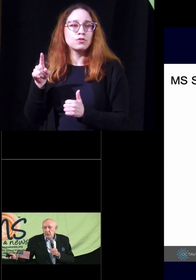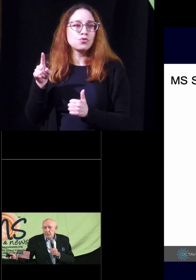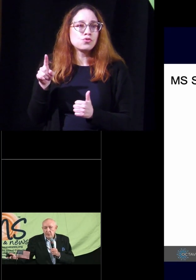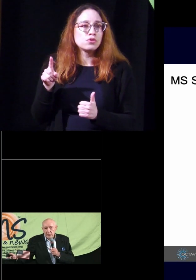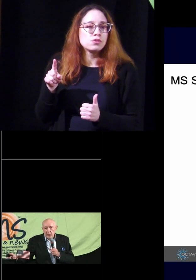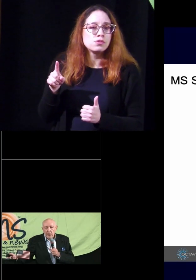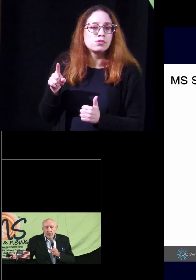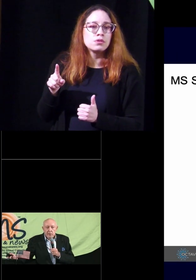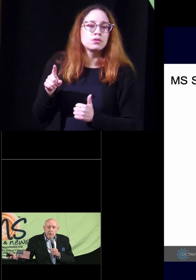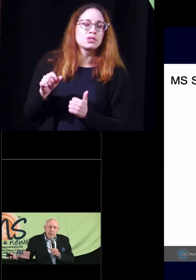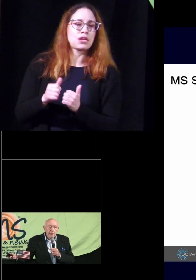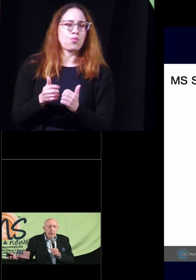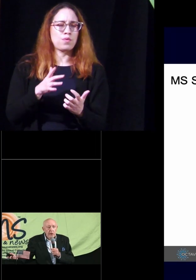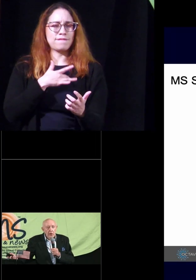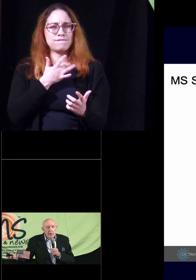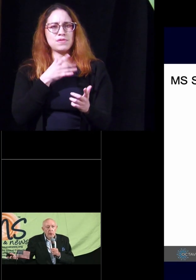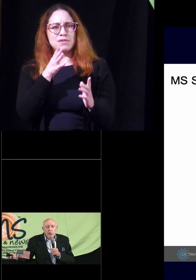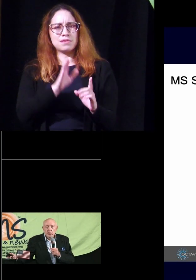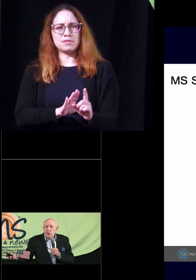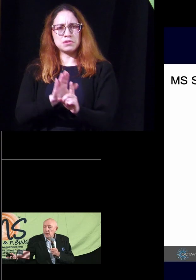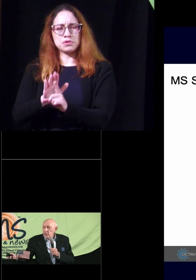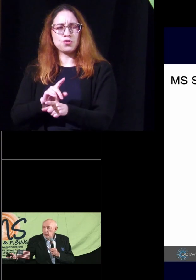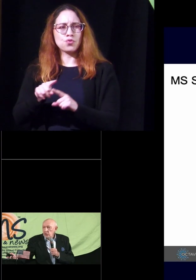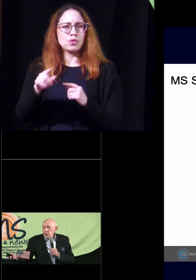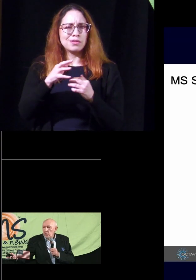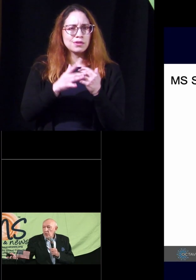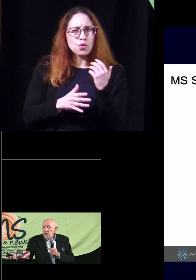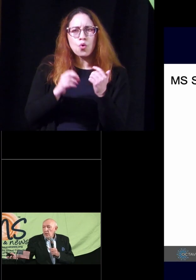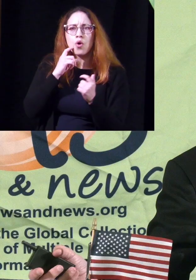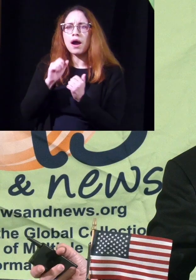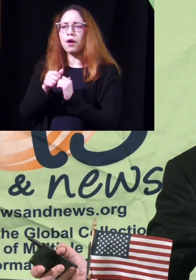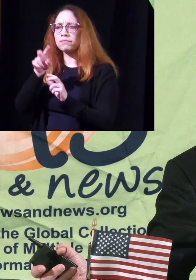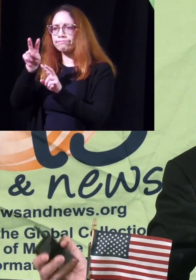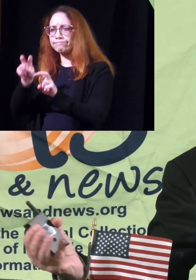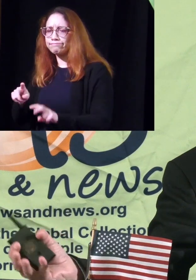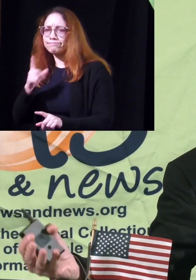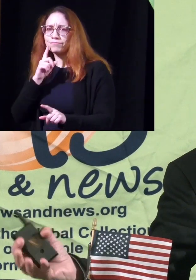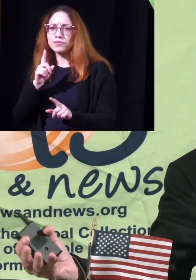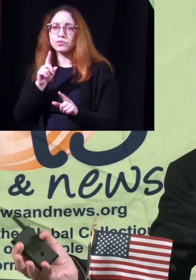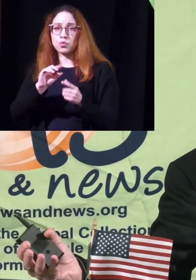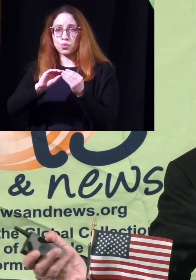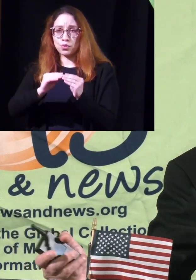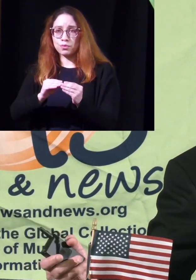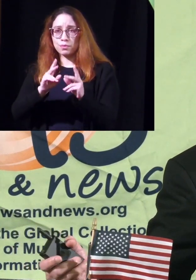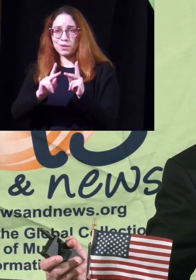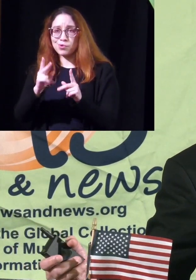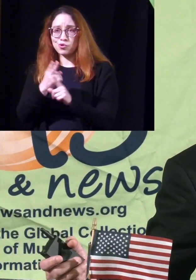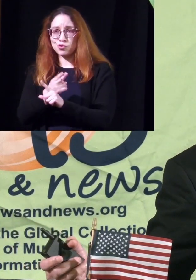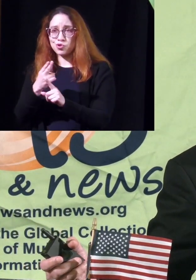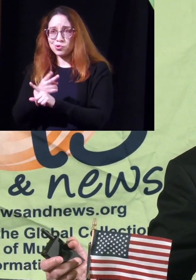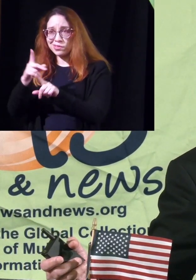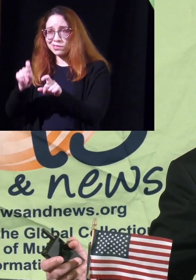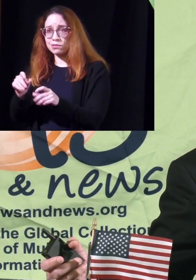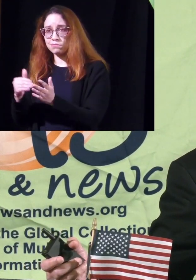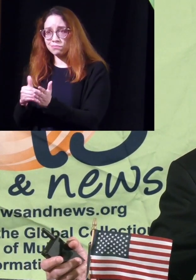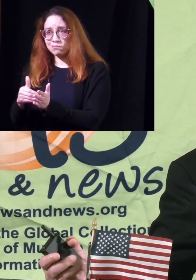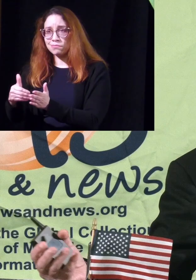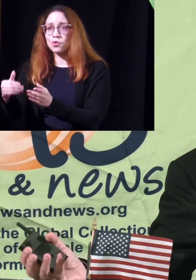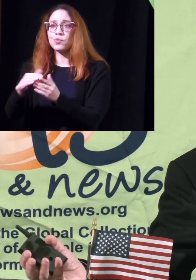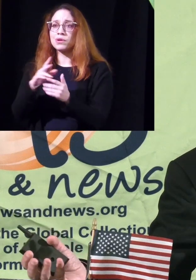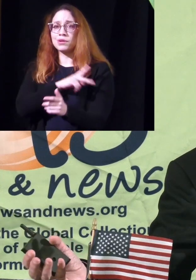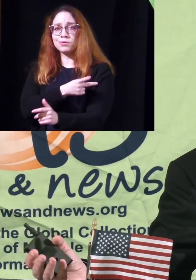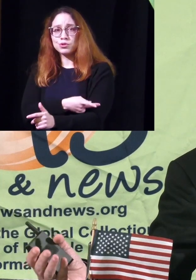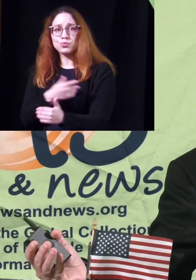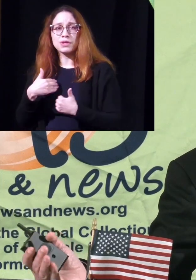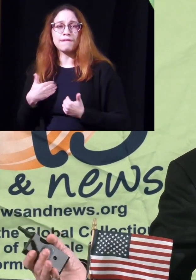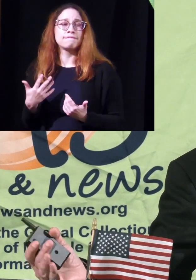way someone is feeling, and sometimes it might not. And we're trying to learn still, as the numbers of people using this increase and the numbers of patients that we have that have